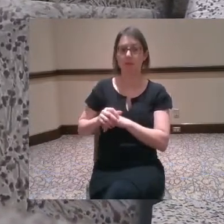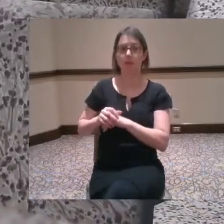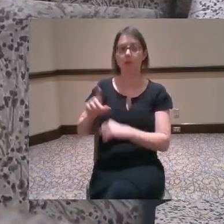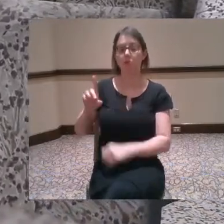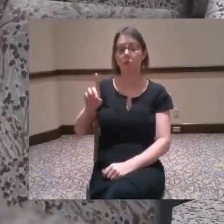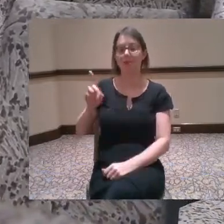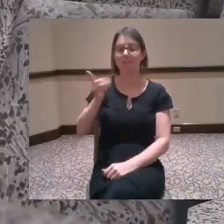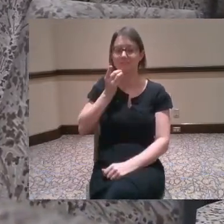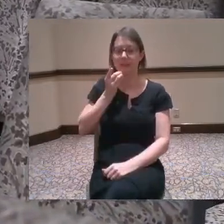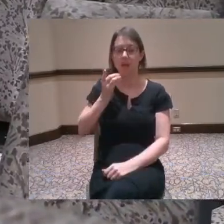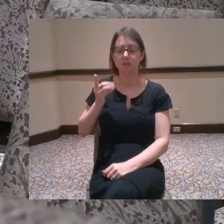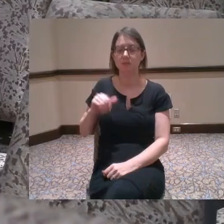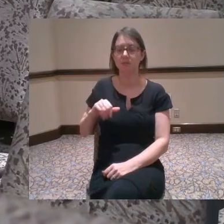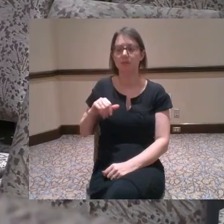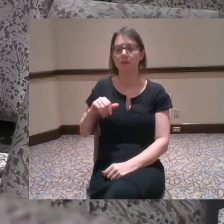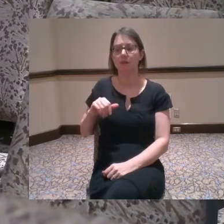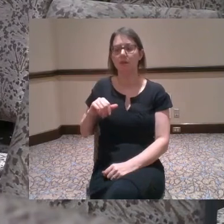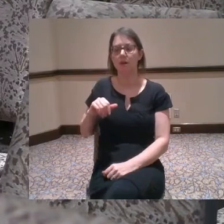we just had